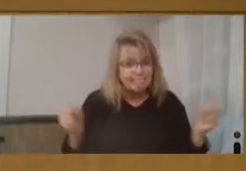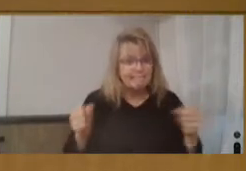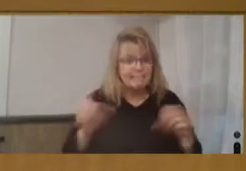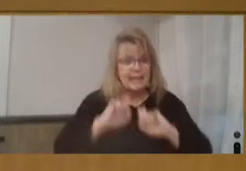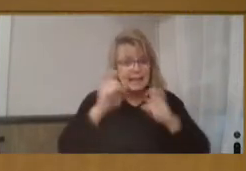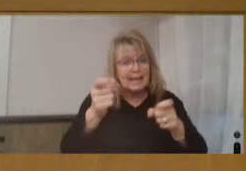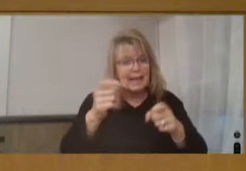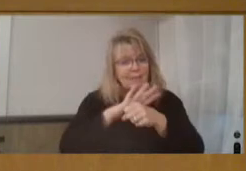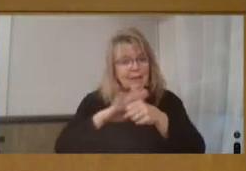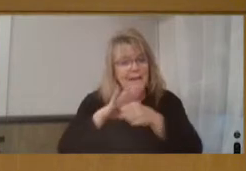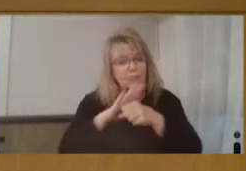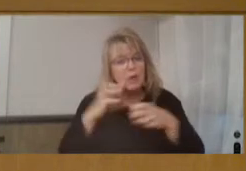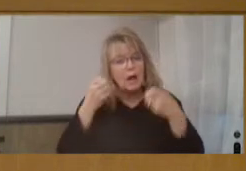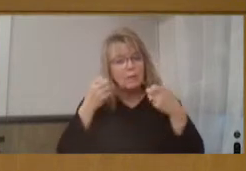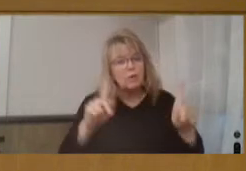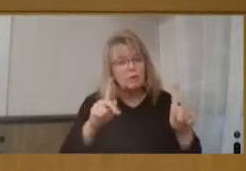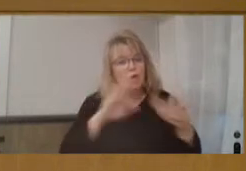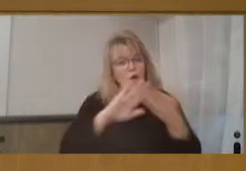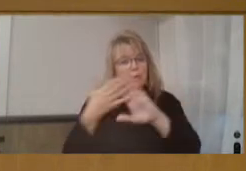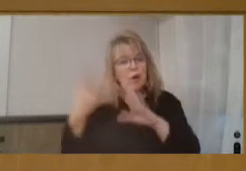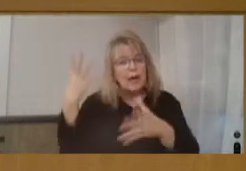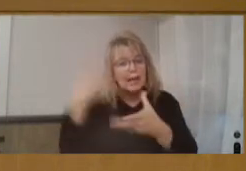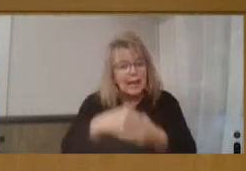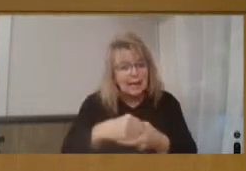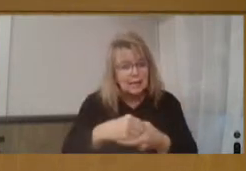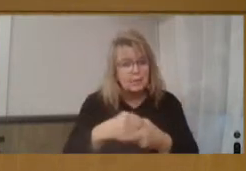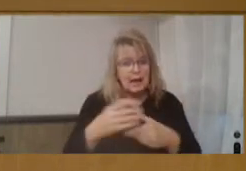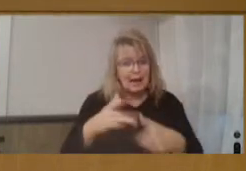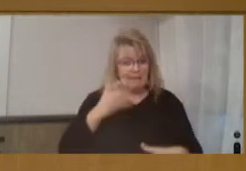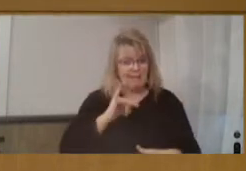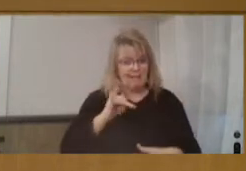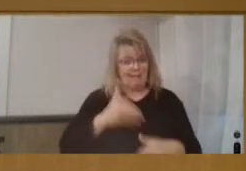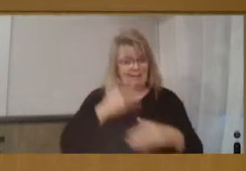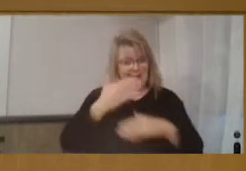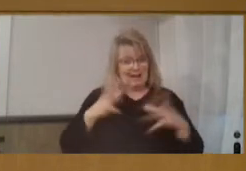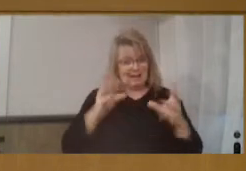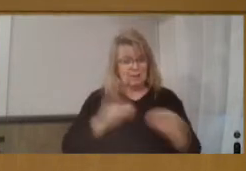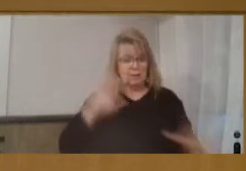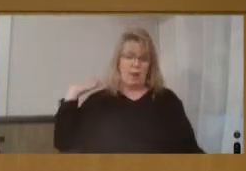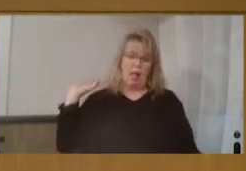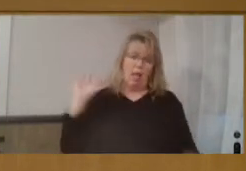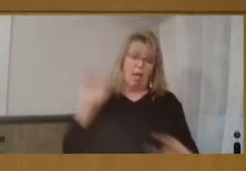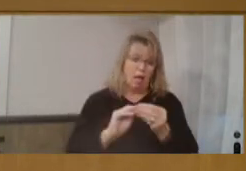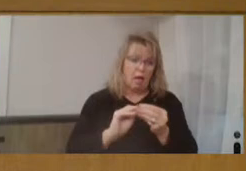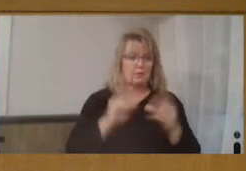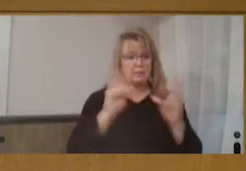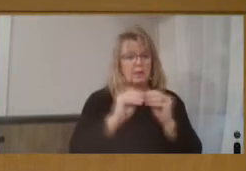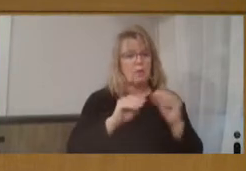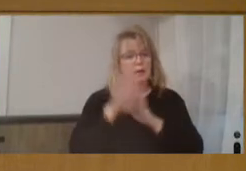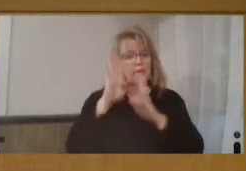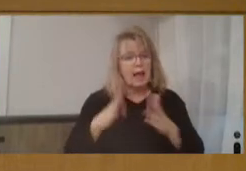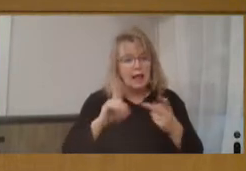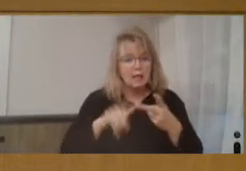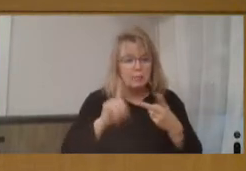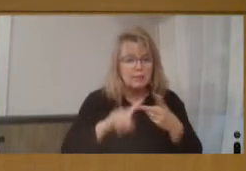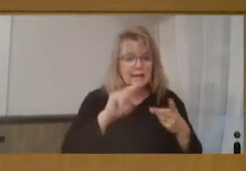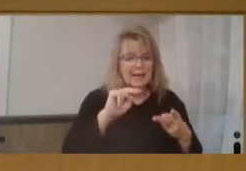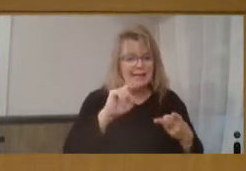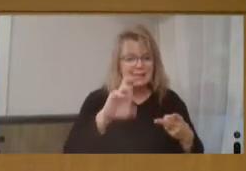community engagement. I feel the next meeting should be a comprehensive meeting with developers,